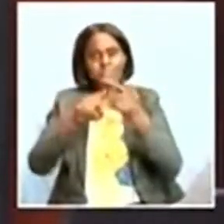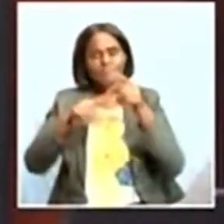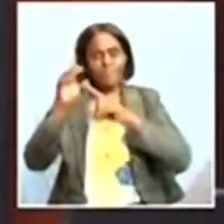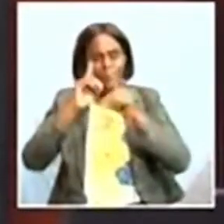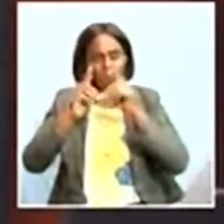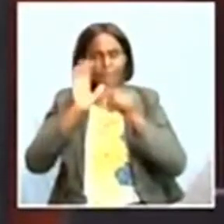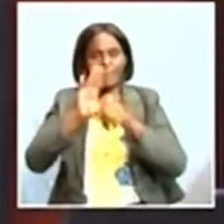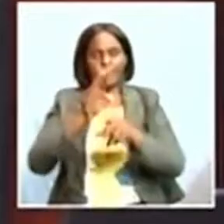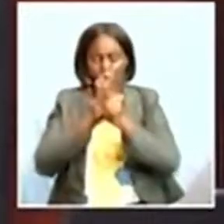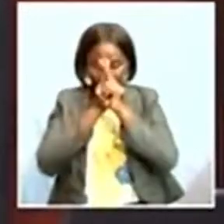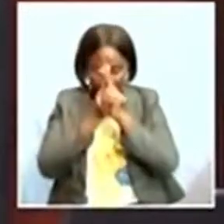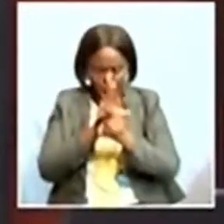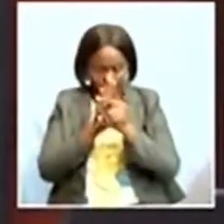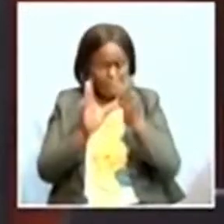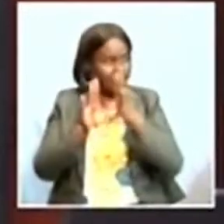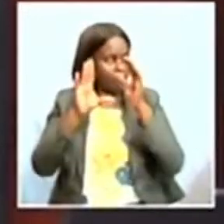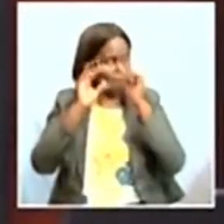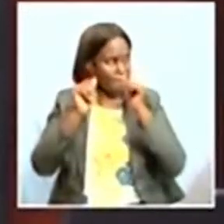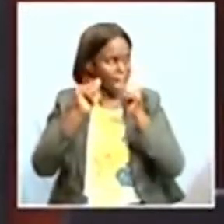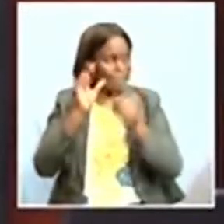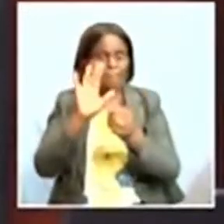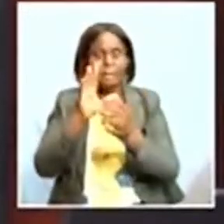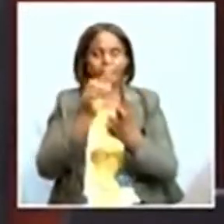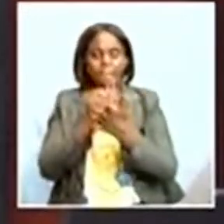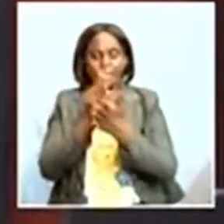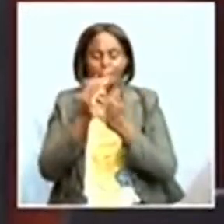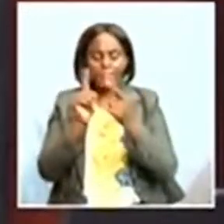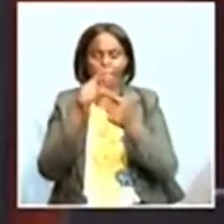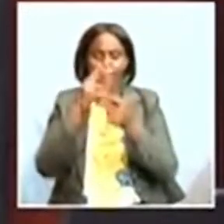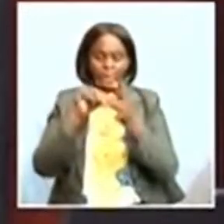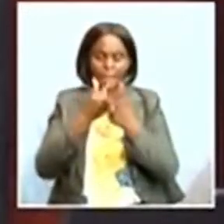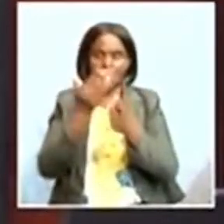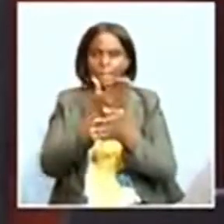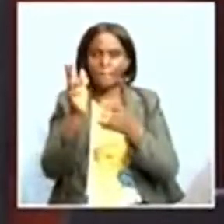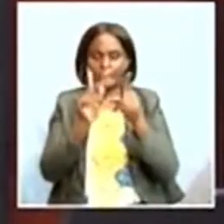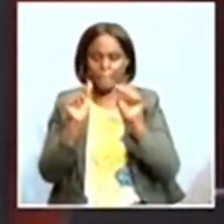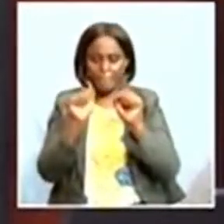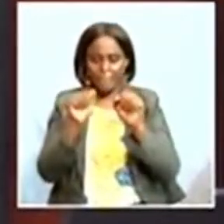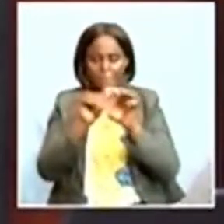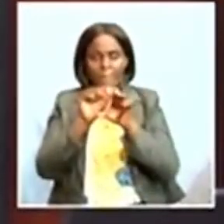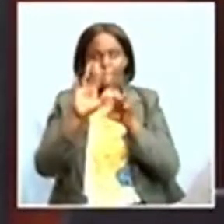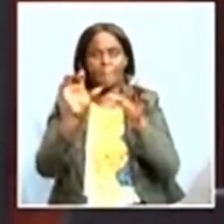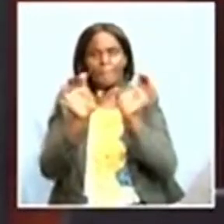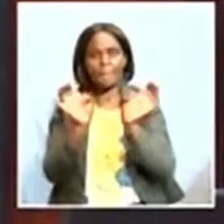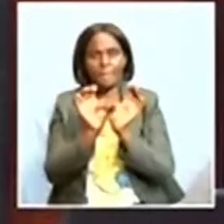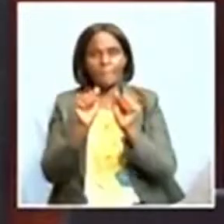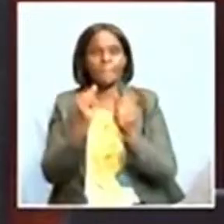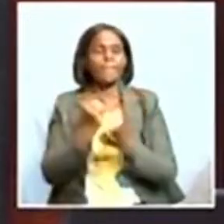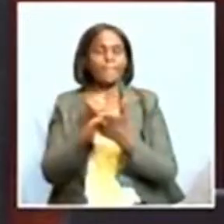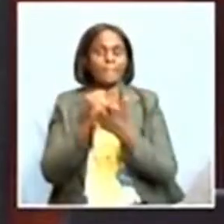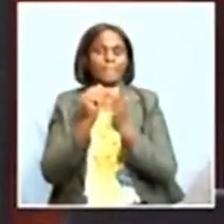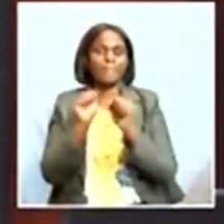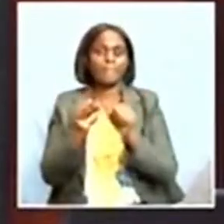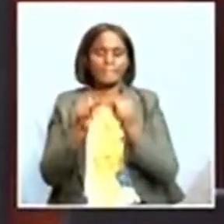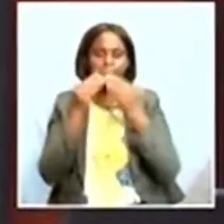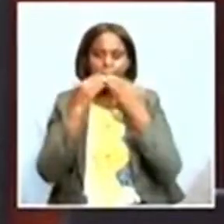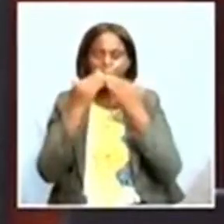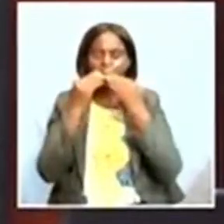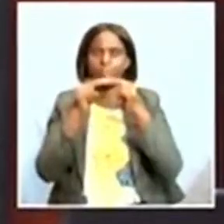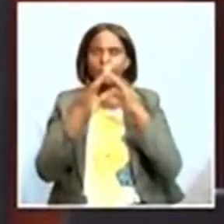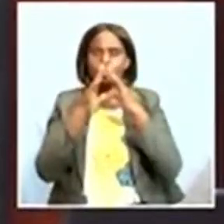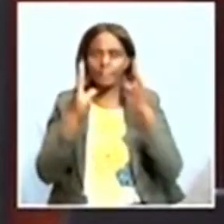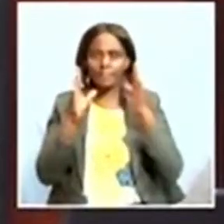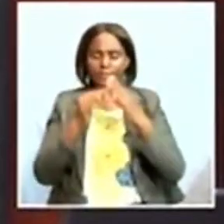engage Her Honor's, the Vice President's office to see how these people in your constituency can be assisted. Thank you very